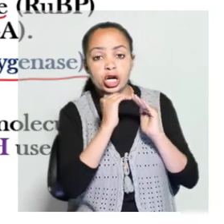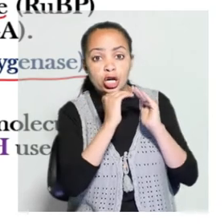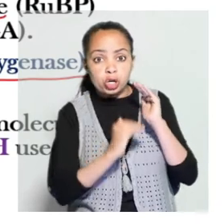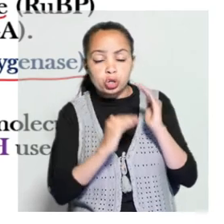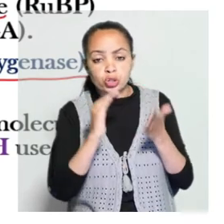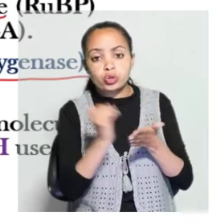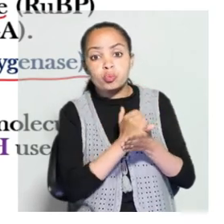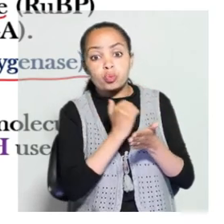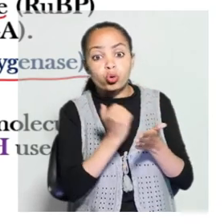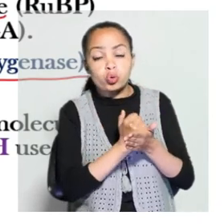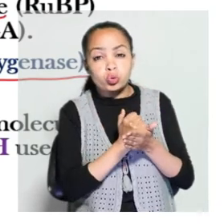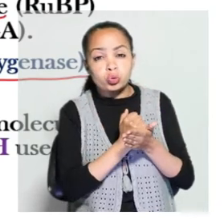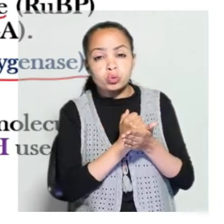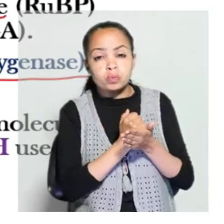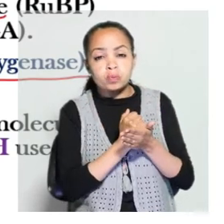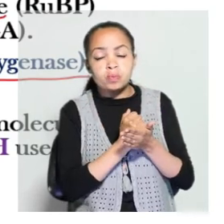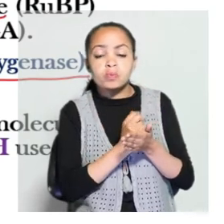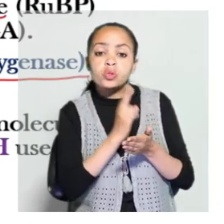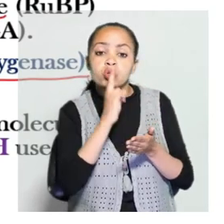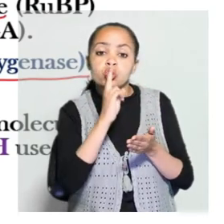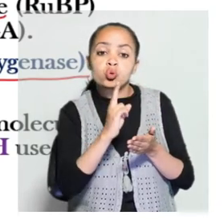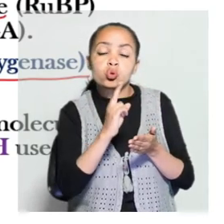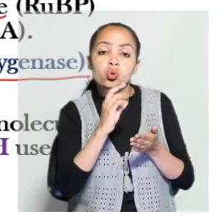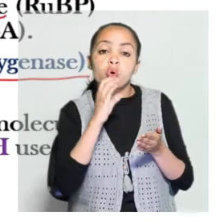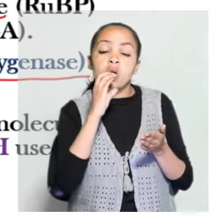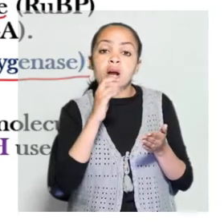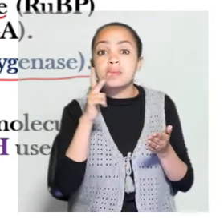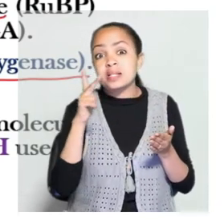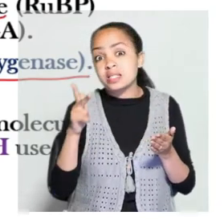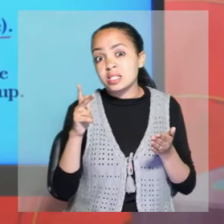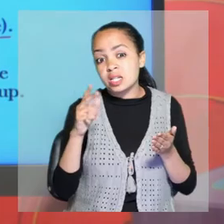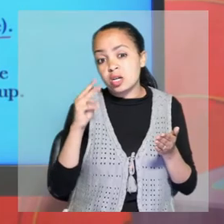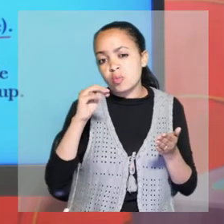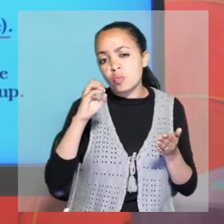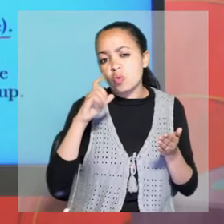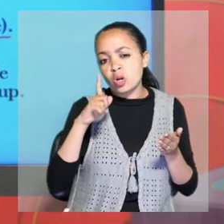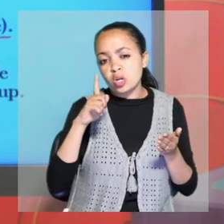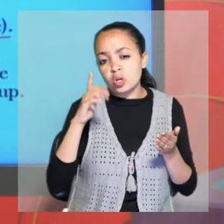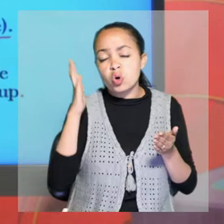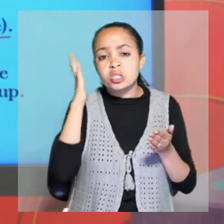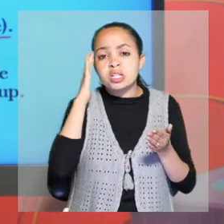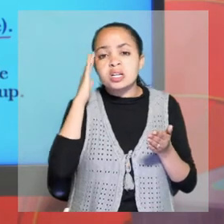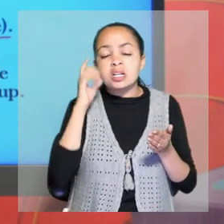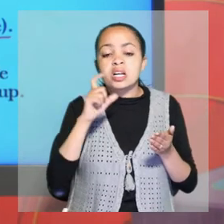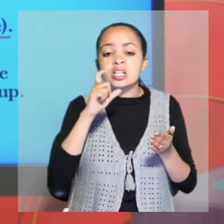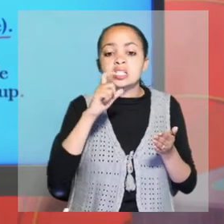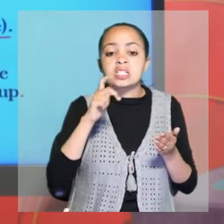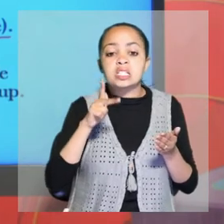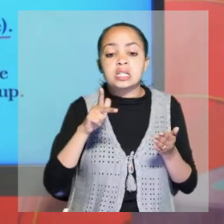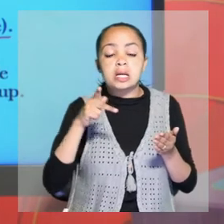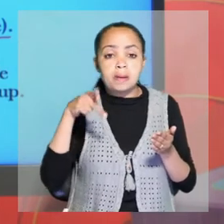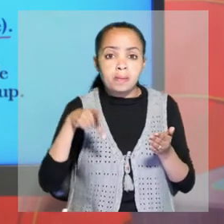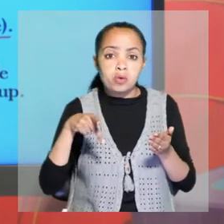to produce two carbon 3 molecules, considered glycerdiethyltriphosphate.